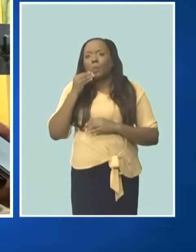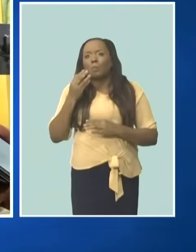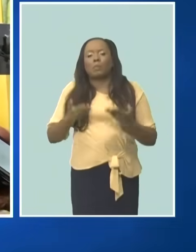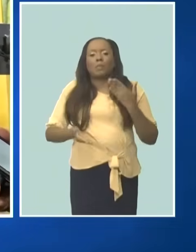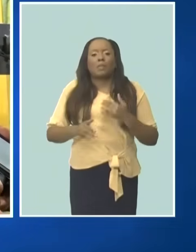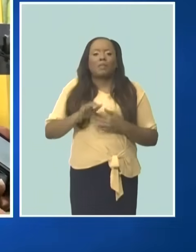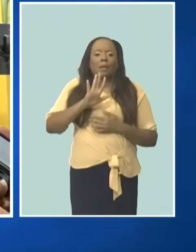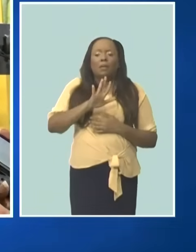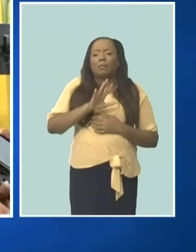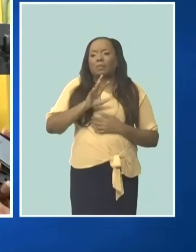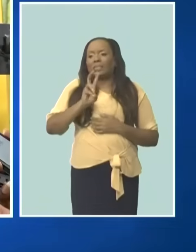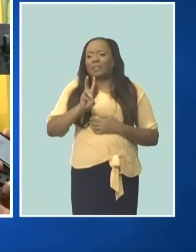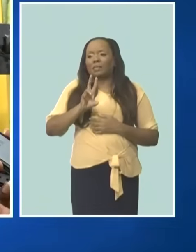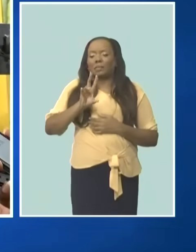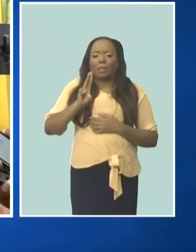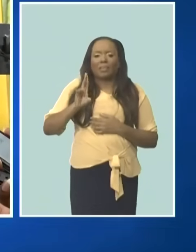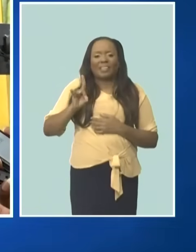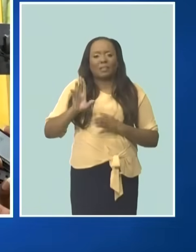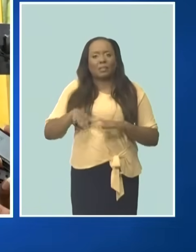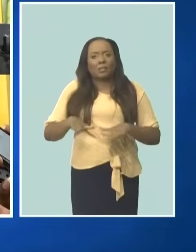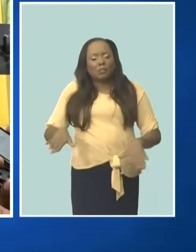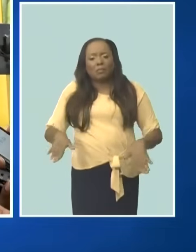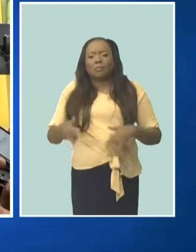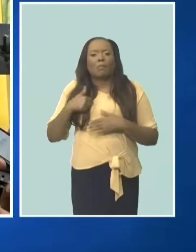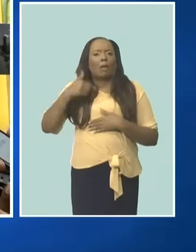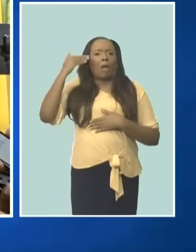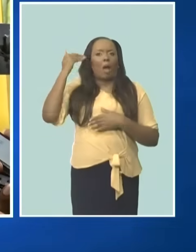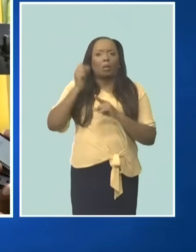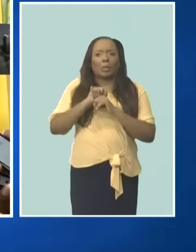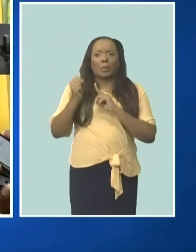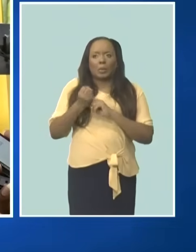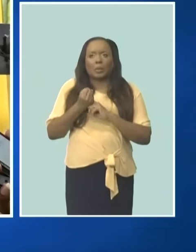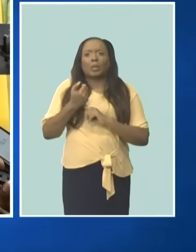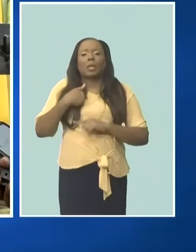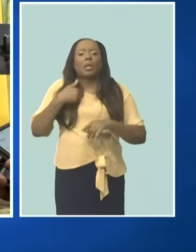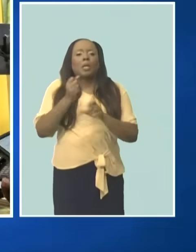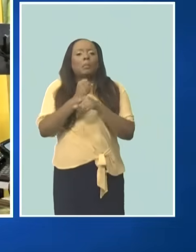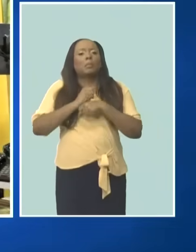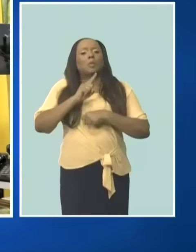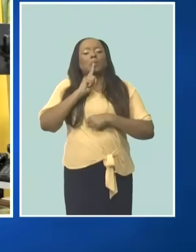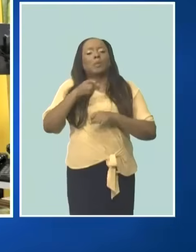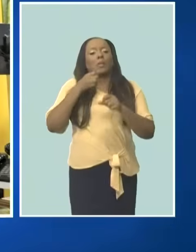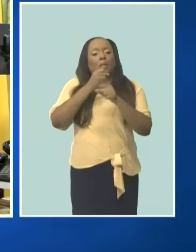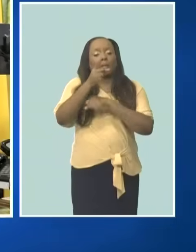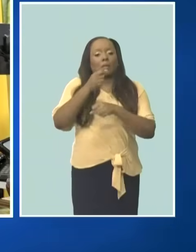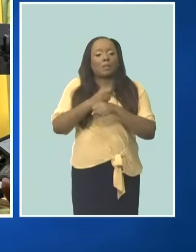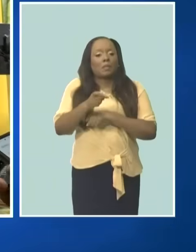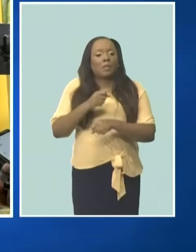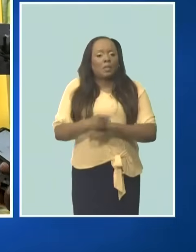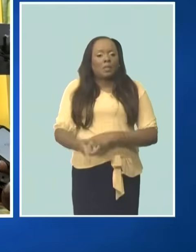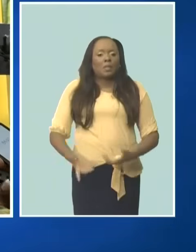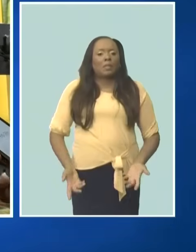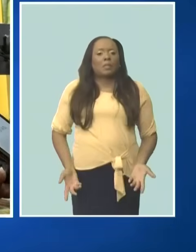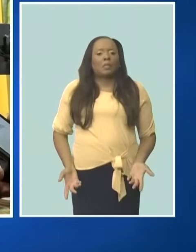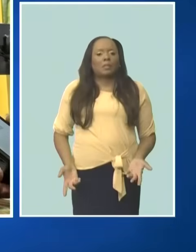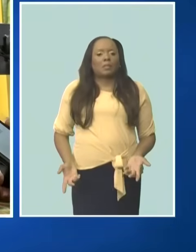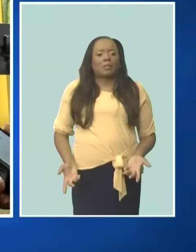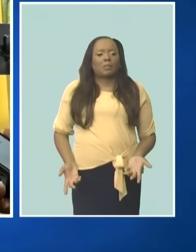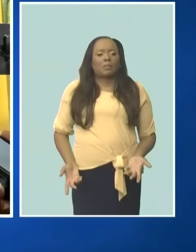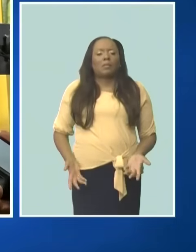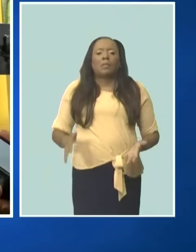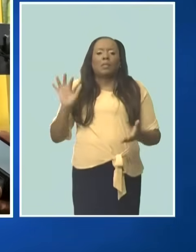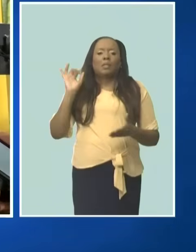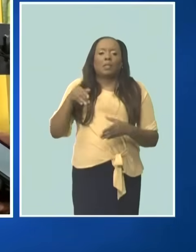6, 7, and 8 children, and I know their situation, and I make sure every year that they will go into